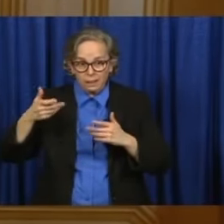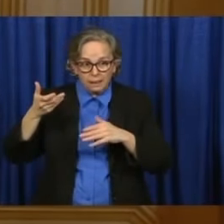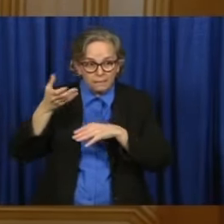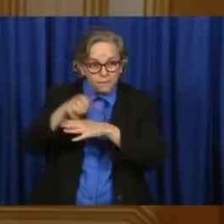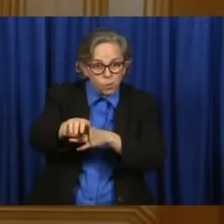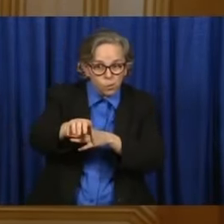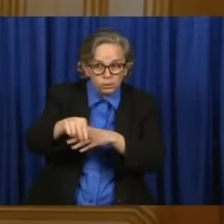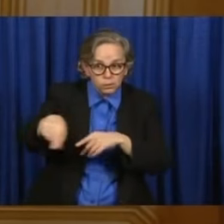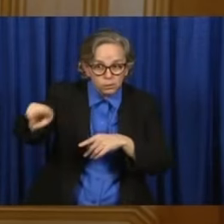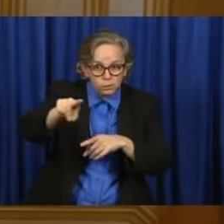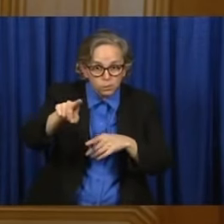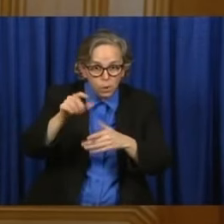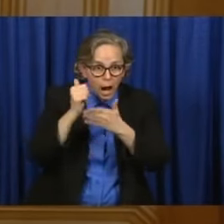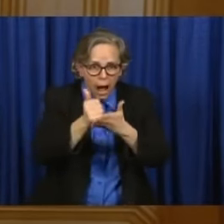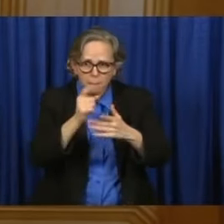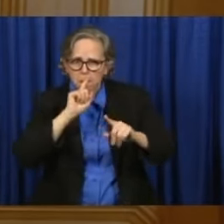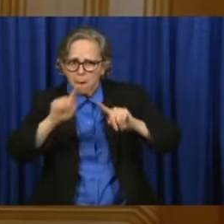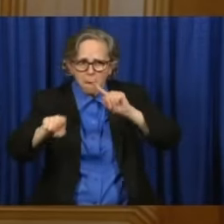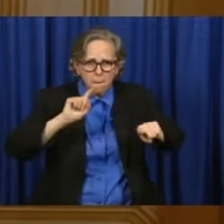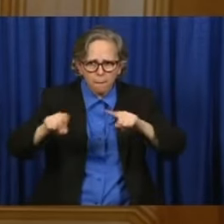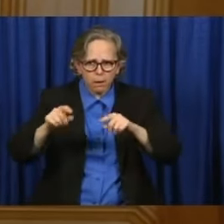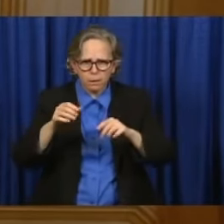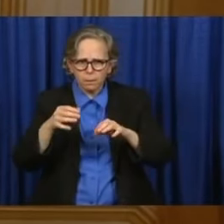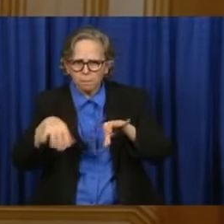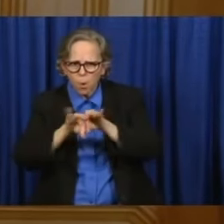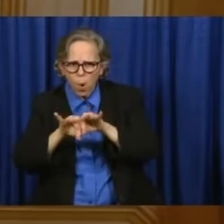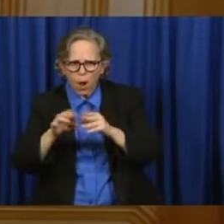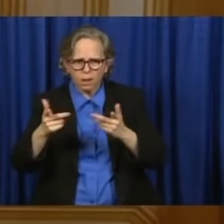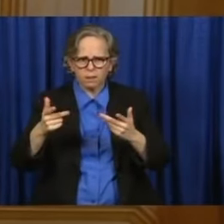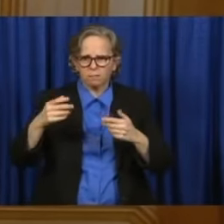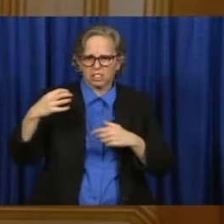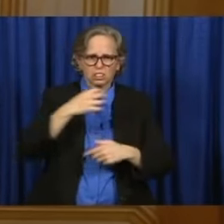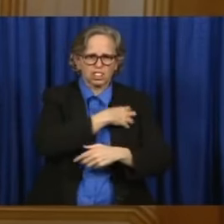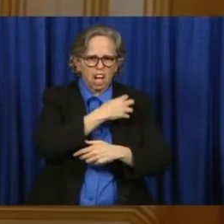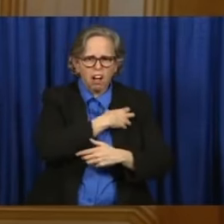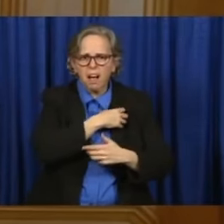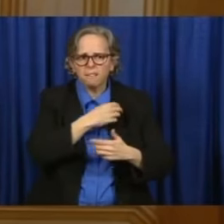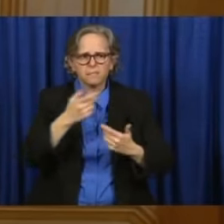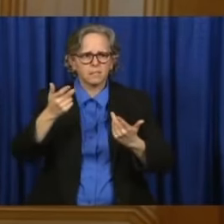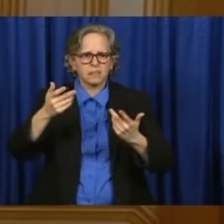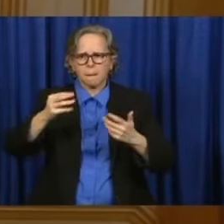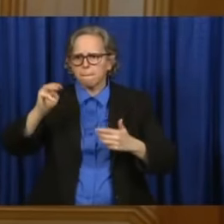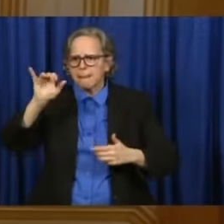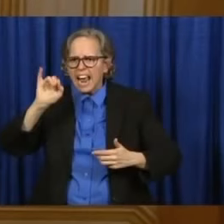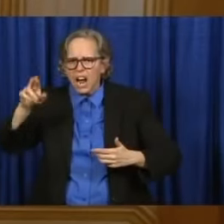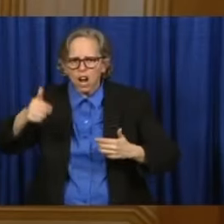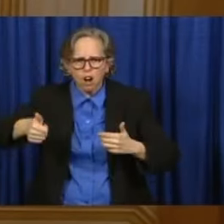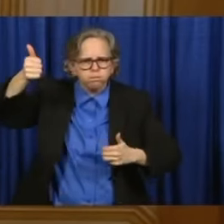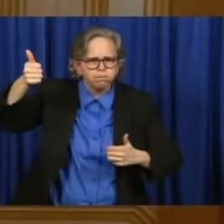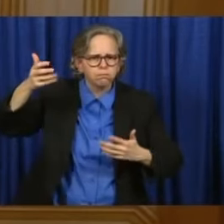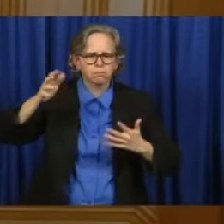not easy. I understand. If you're a sheriff's deputy or if you're a police, if you're mayor,